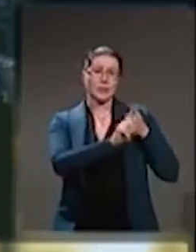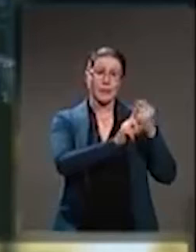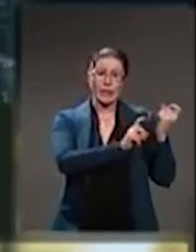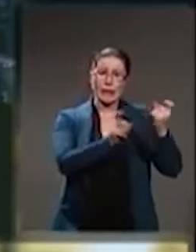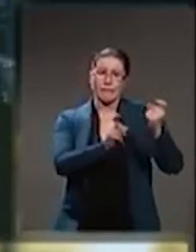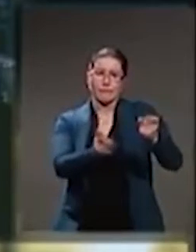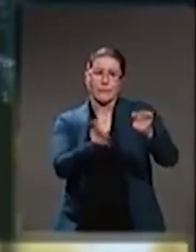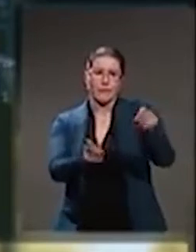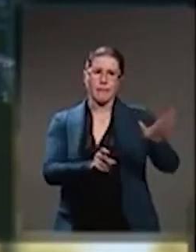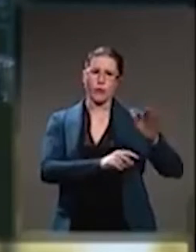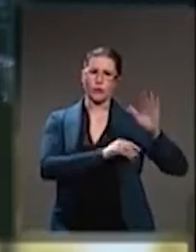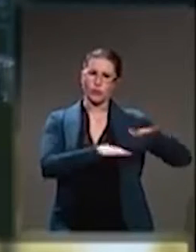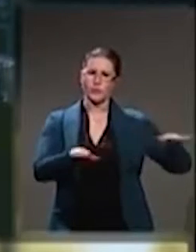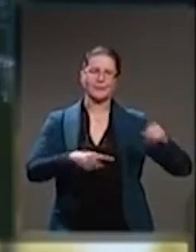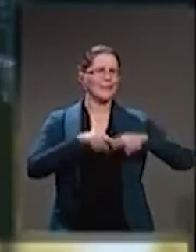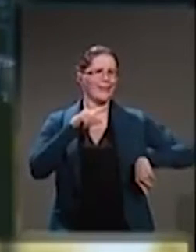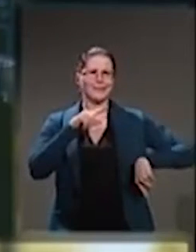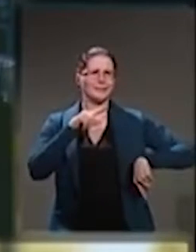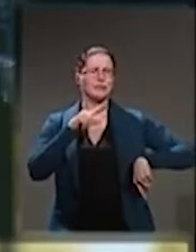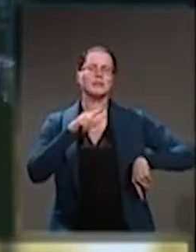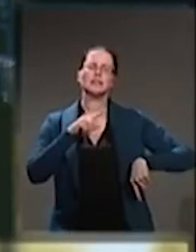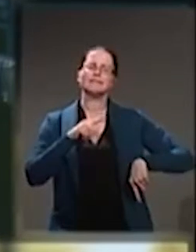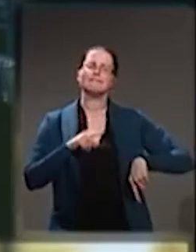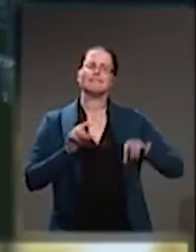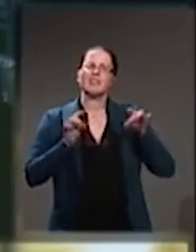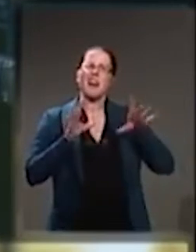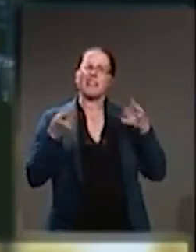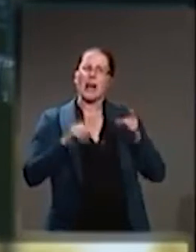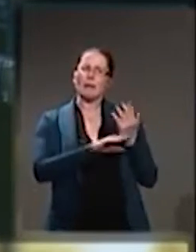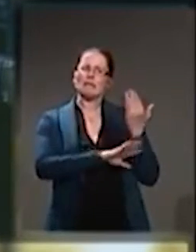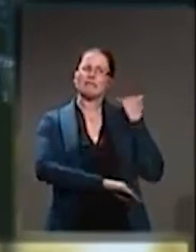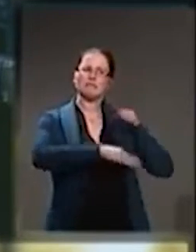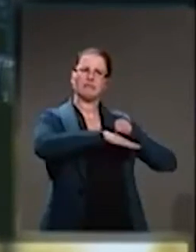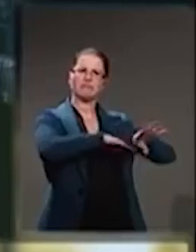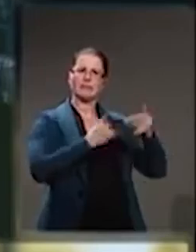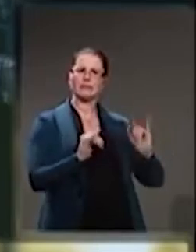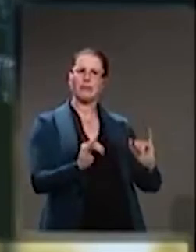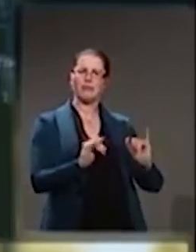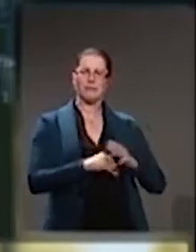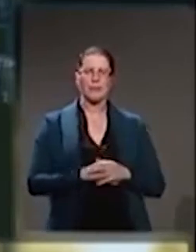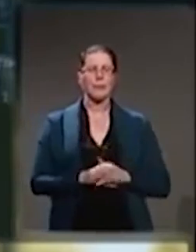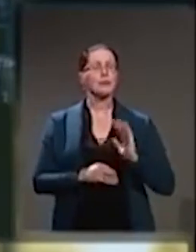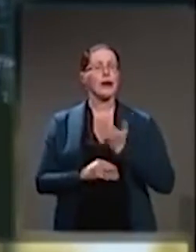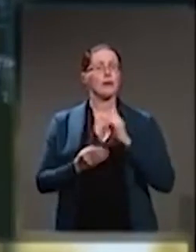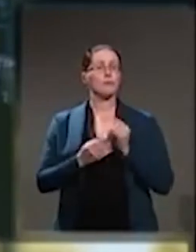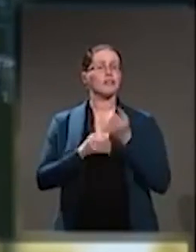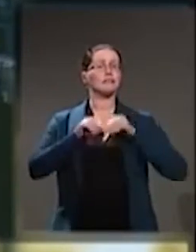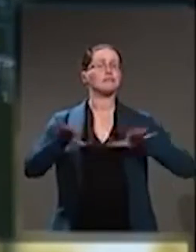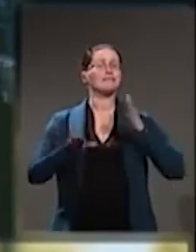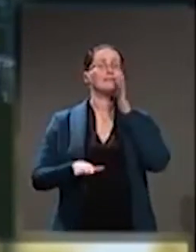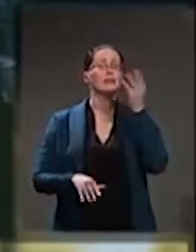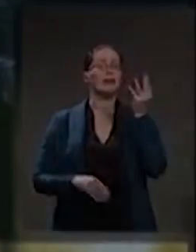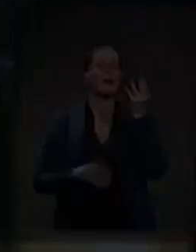experts to show how people are still affected by this historic wrong. Our public launch for this project takes place on Monday, but here's a sneak peek.